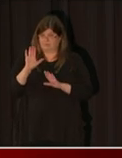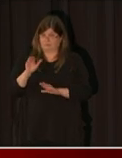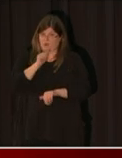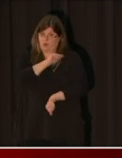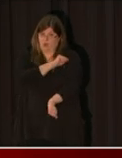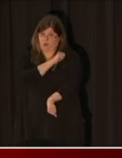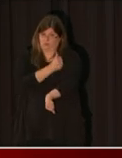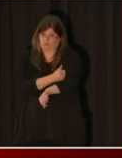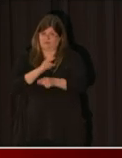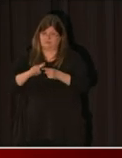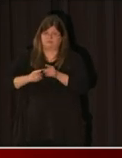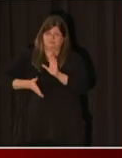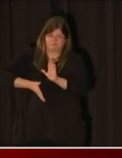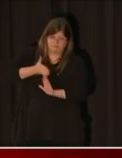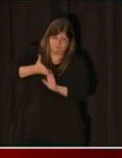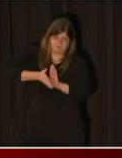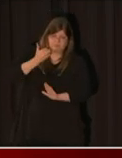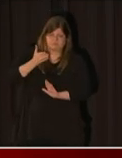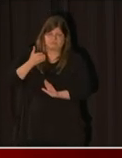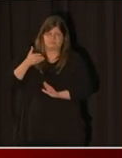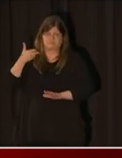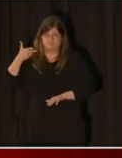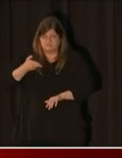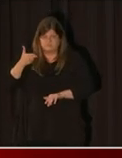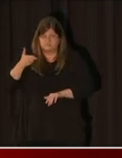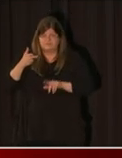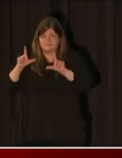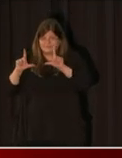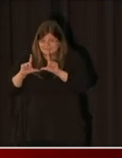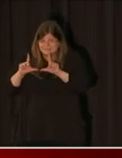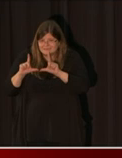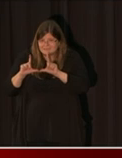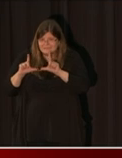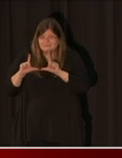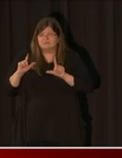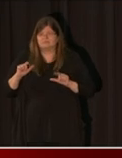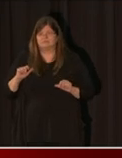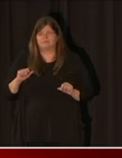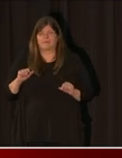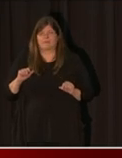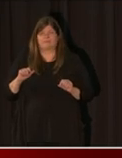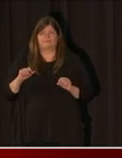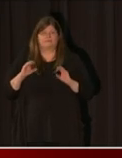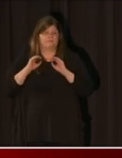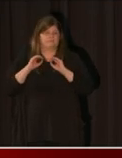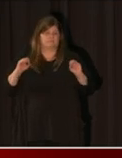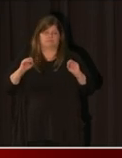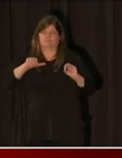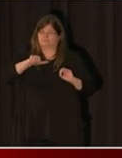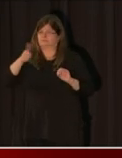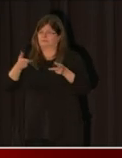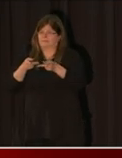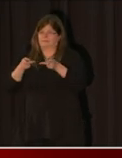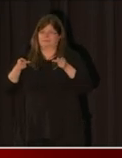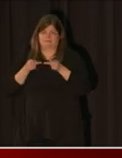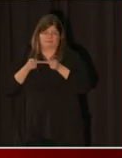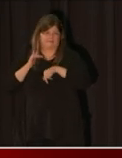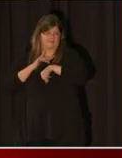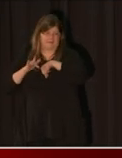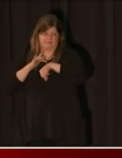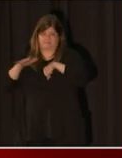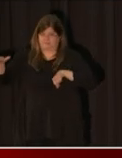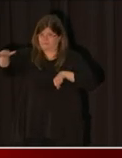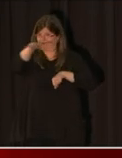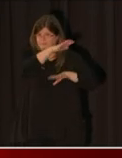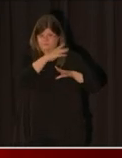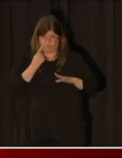federal firearms licensee while there is no other commercial alternative. And once there is a viable